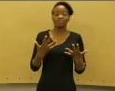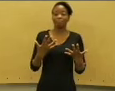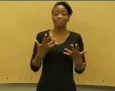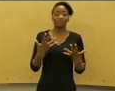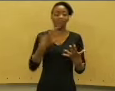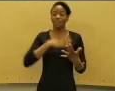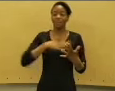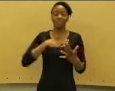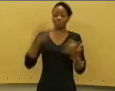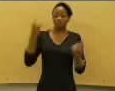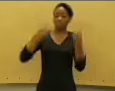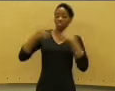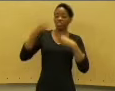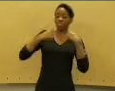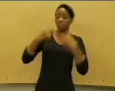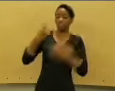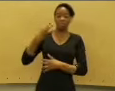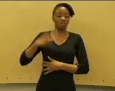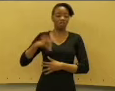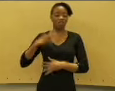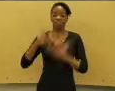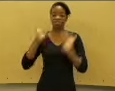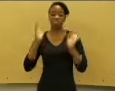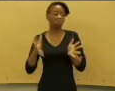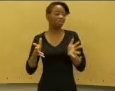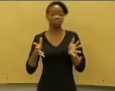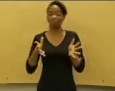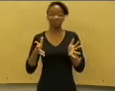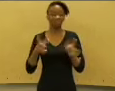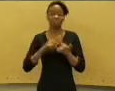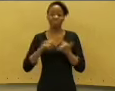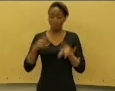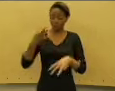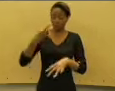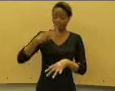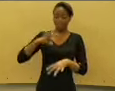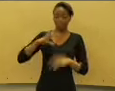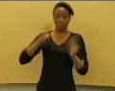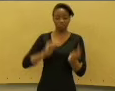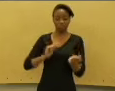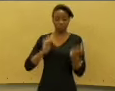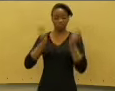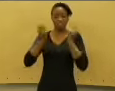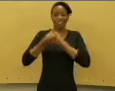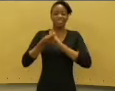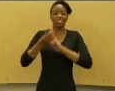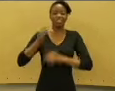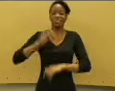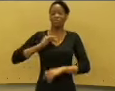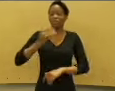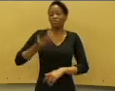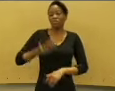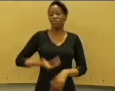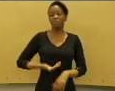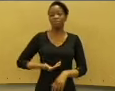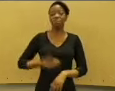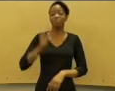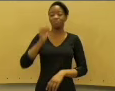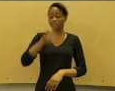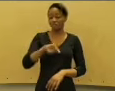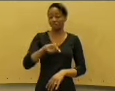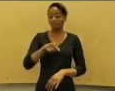not only for being girls, but growing into women. So we get prepared to, you grow up,